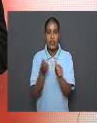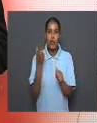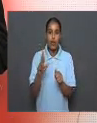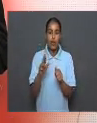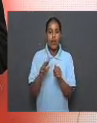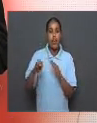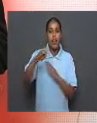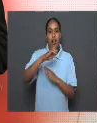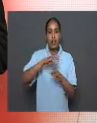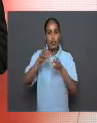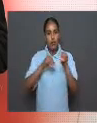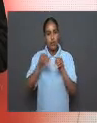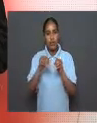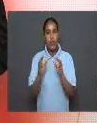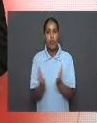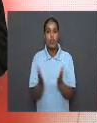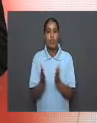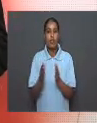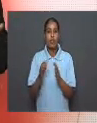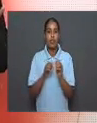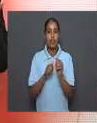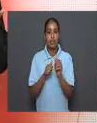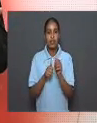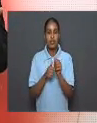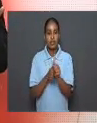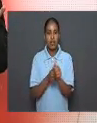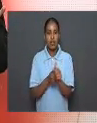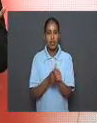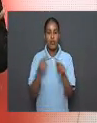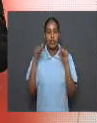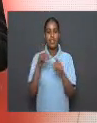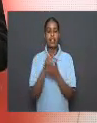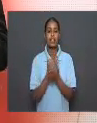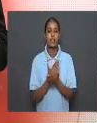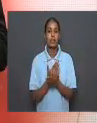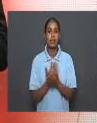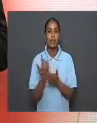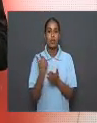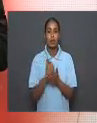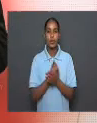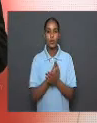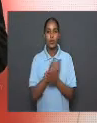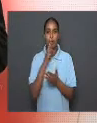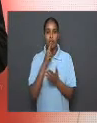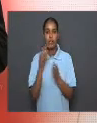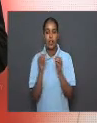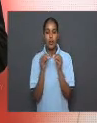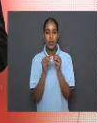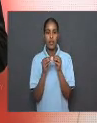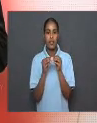the electromotive series. In today's lesson, we are going to